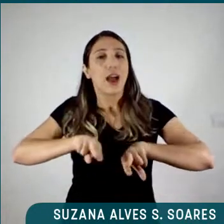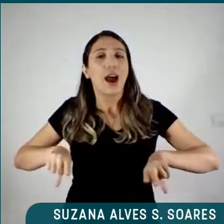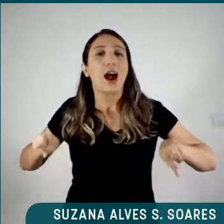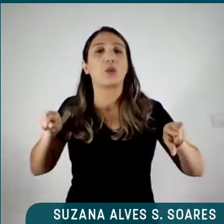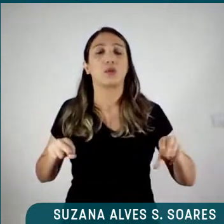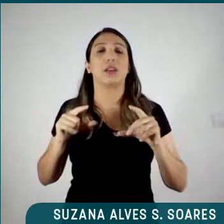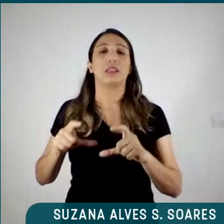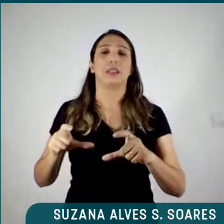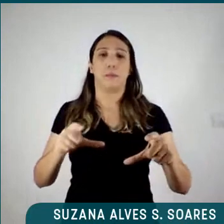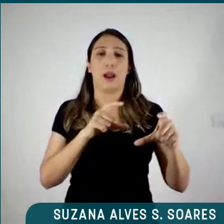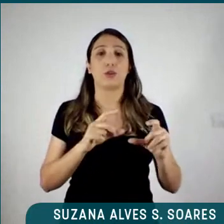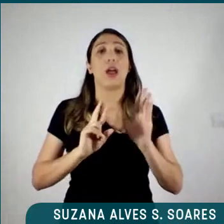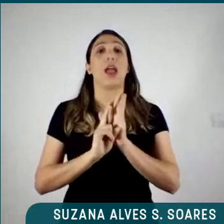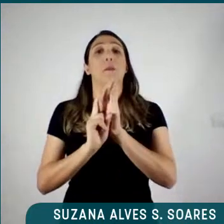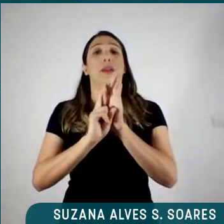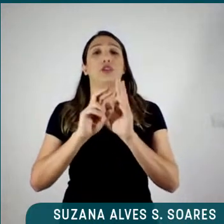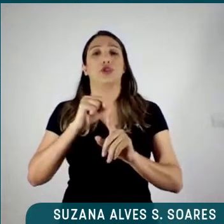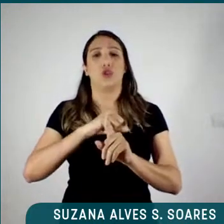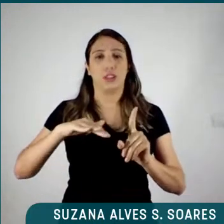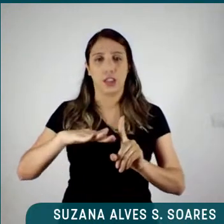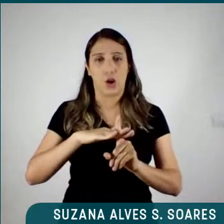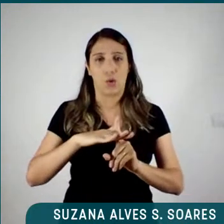It is a challenge to think about this